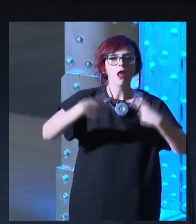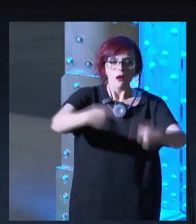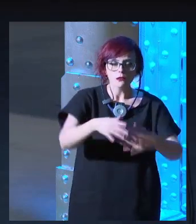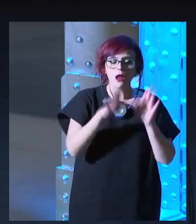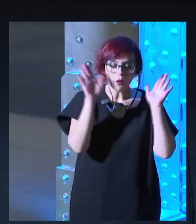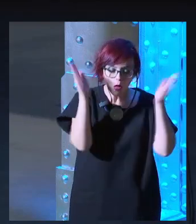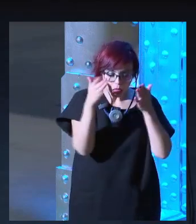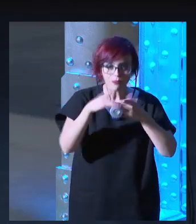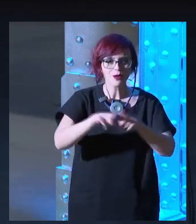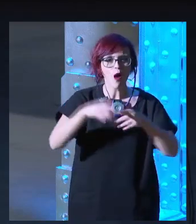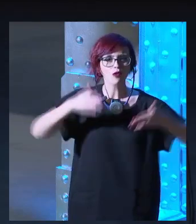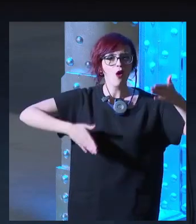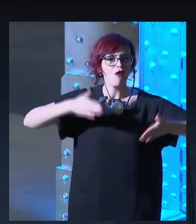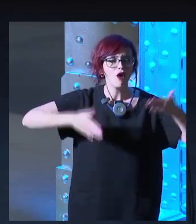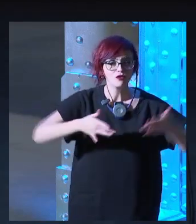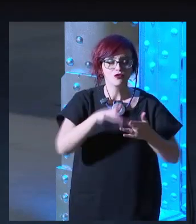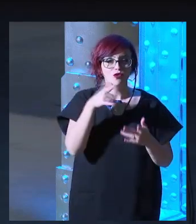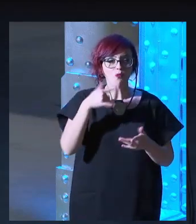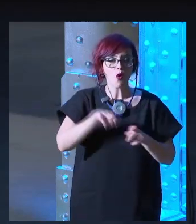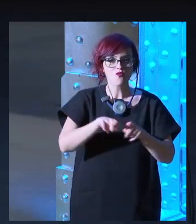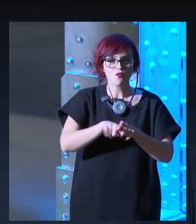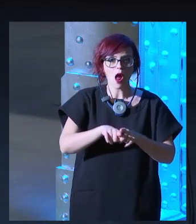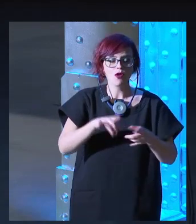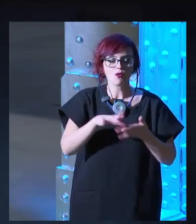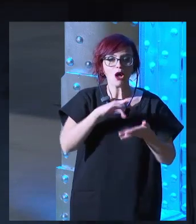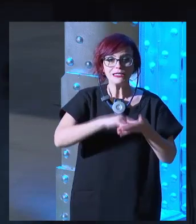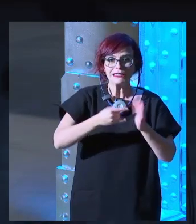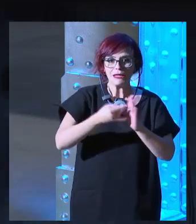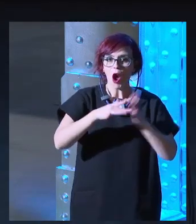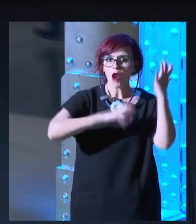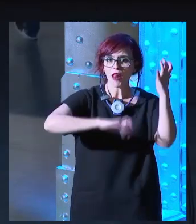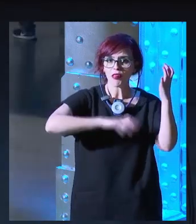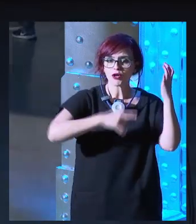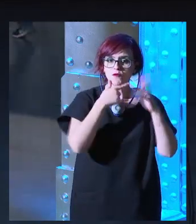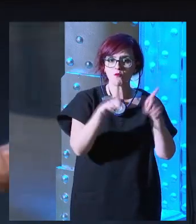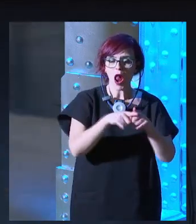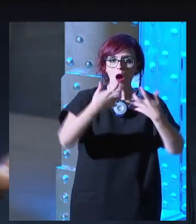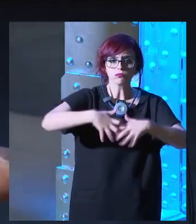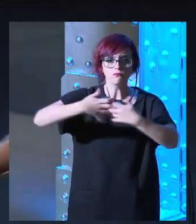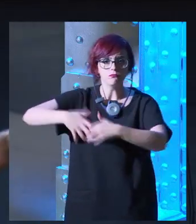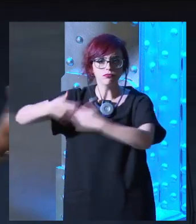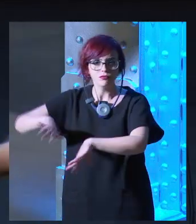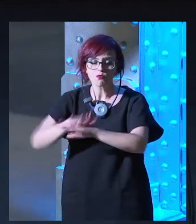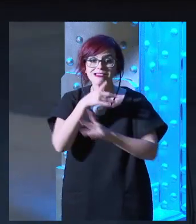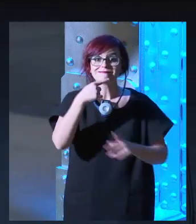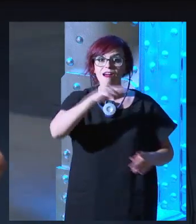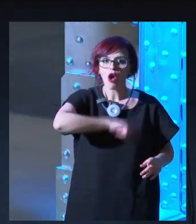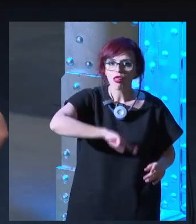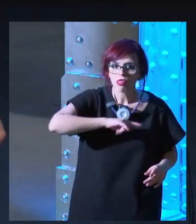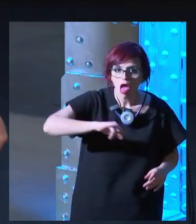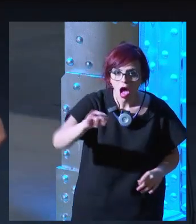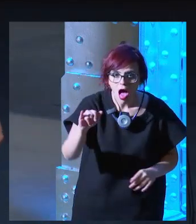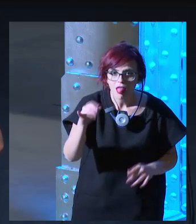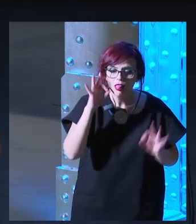robot or operating system. And if we are conscious, then we ask ourselves questions about our behaviour all